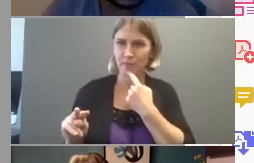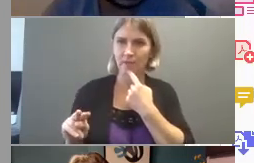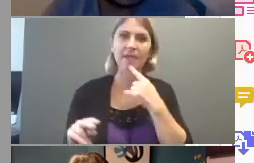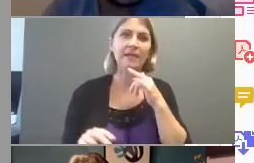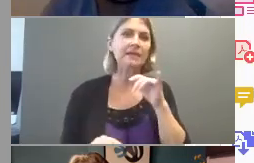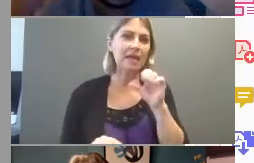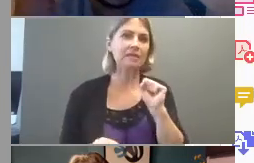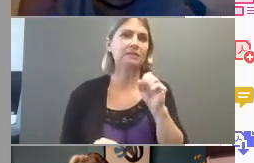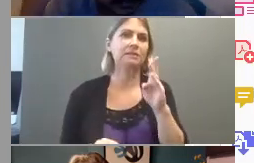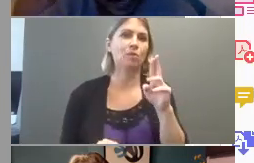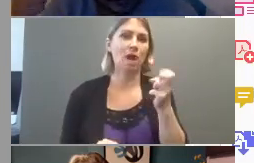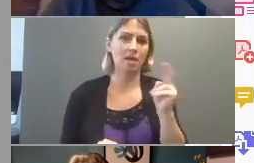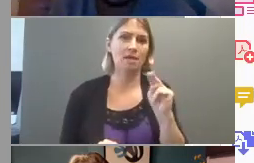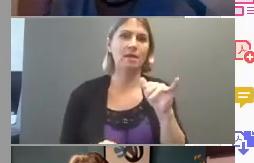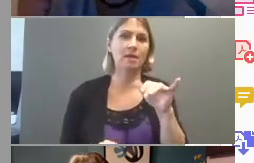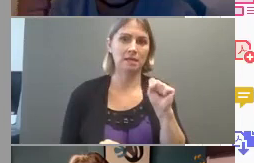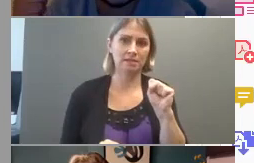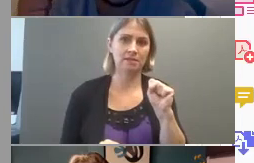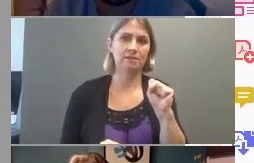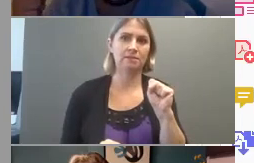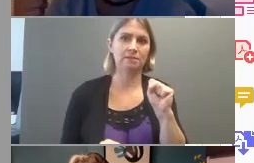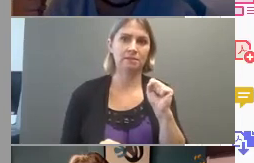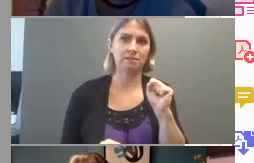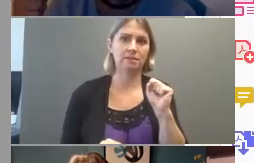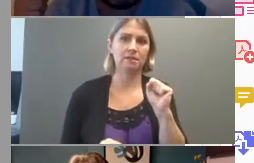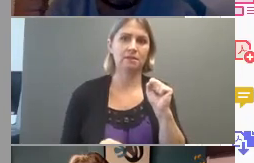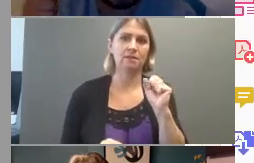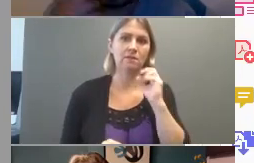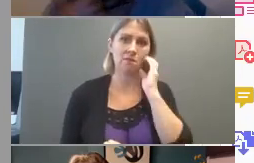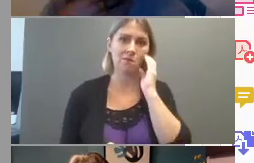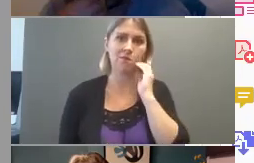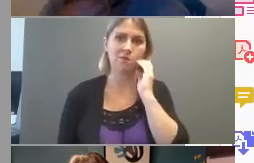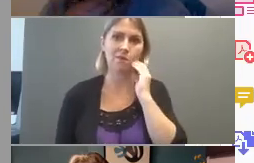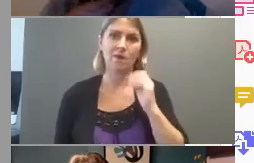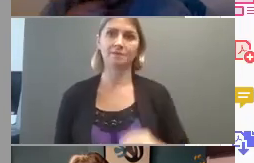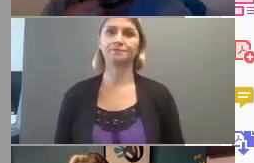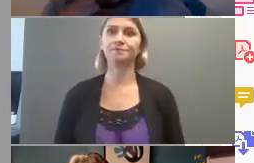yes, Brian, yes, niece, I want you to use substitution method for that.